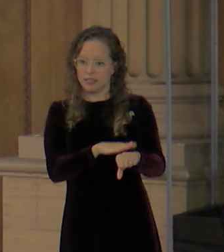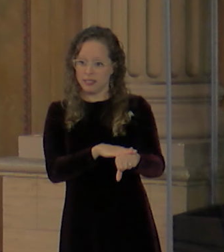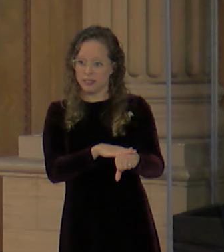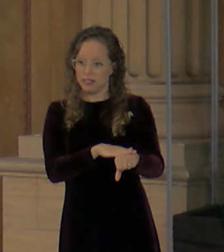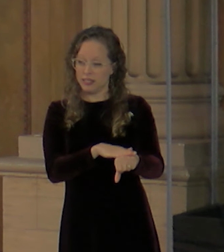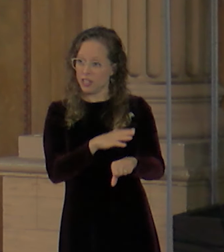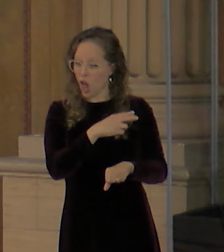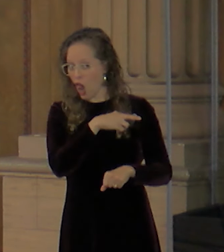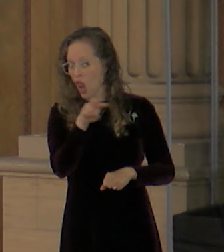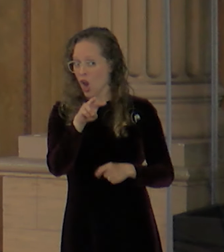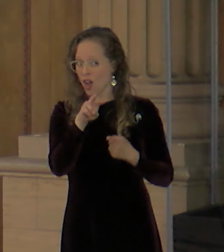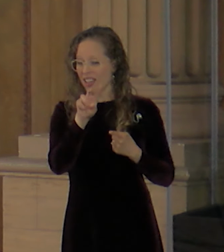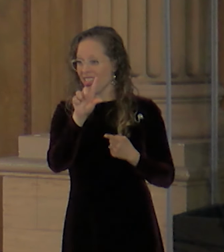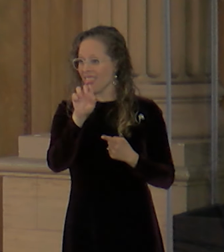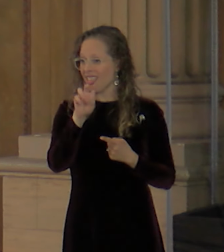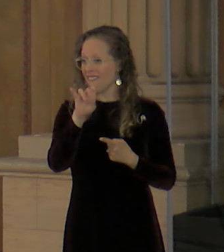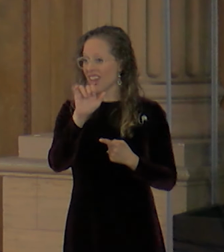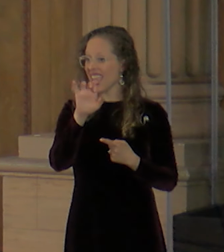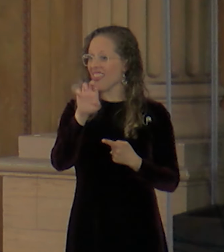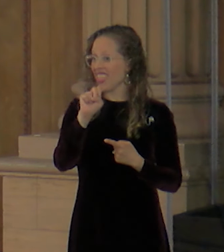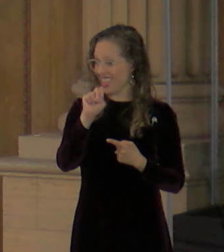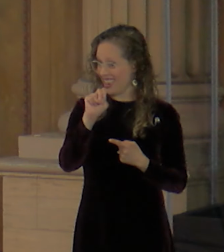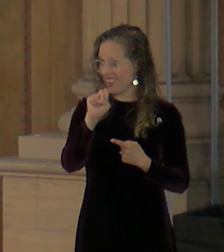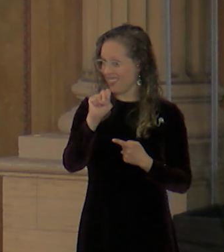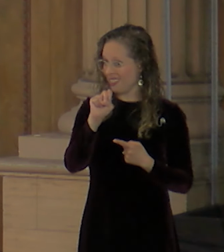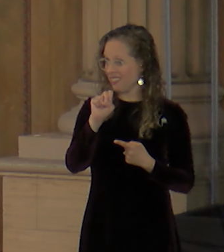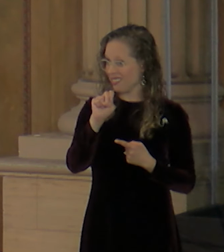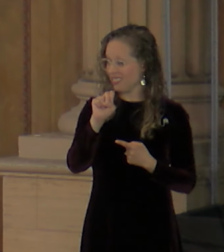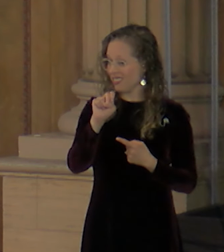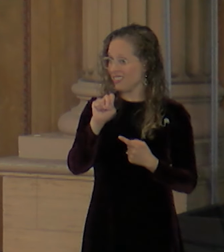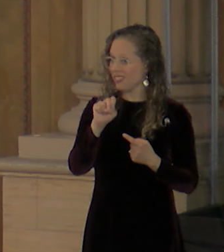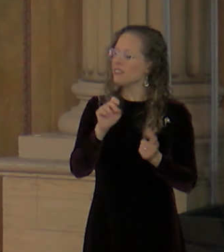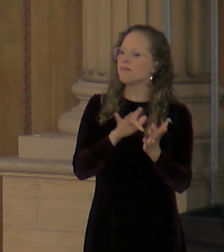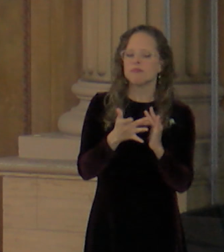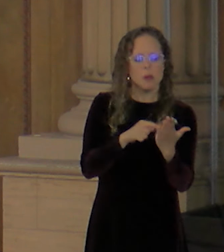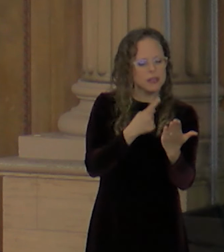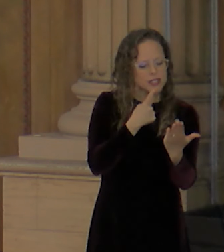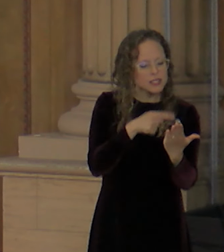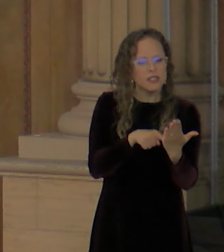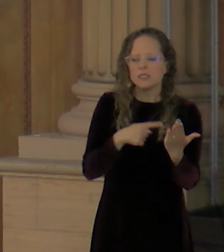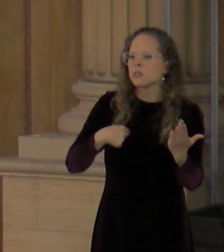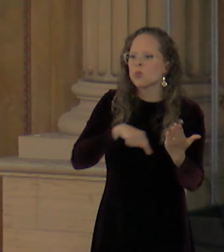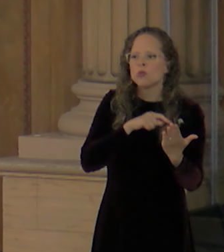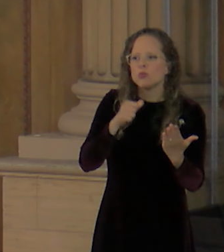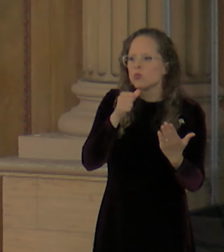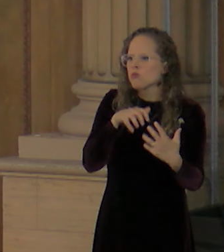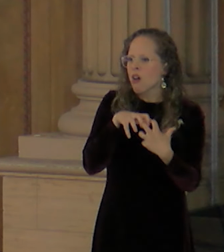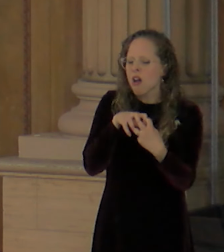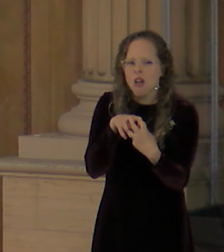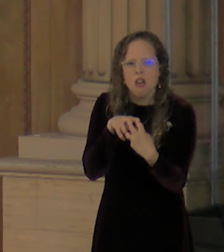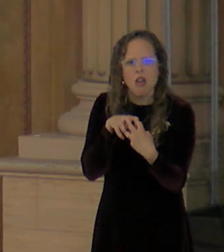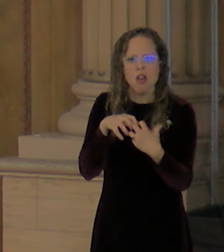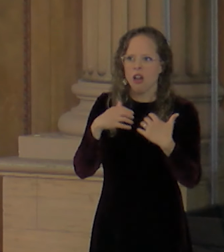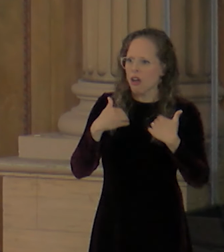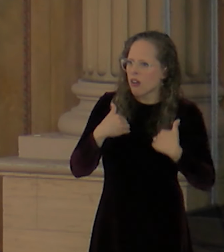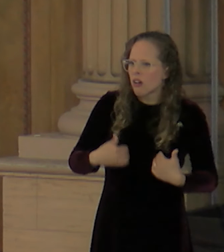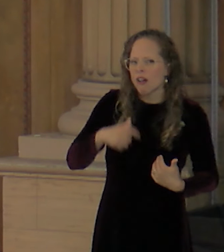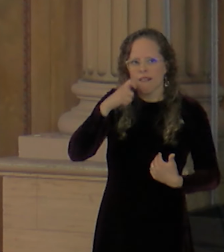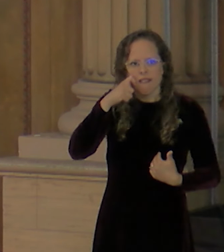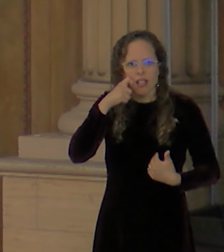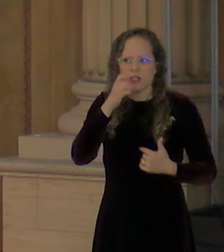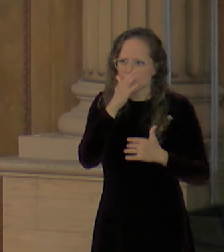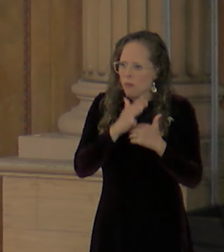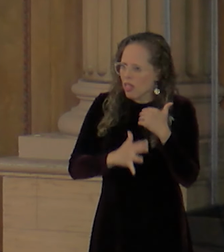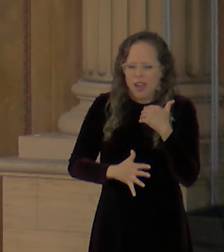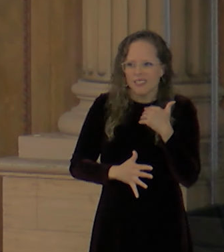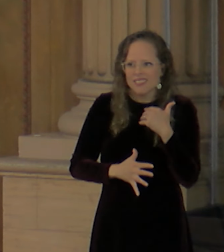Or Ephesians 6:12, we do not wrestle against flesh and blood, but against the rulers, against the authorities, against the cosmic powers over